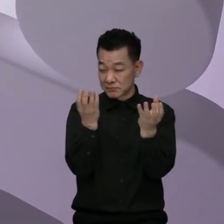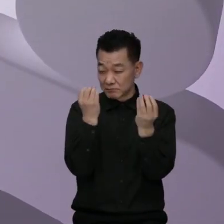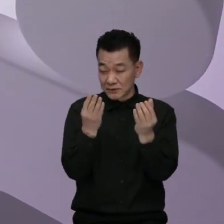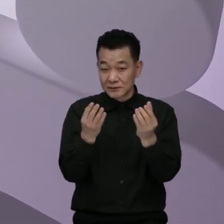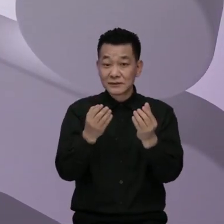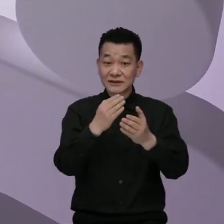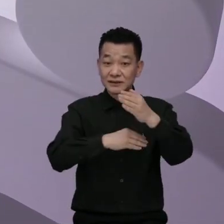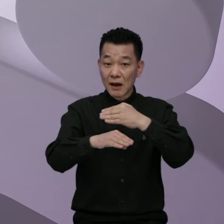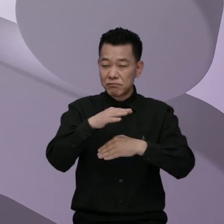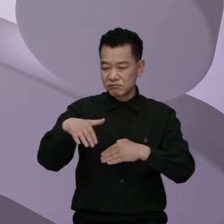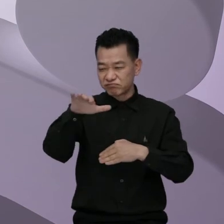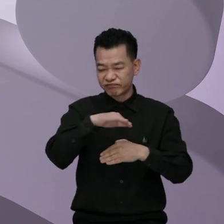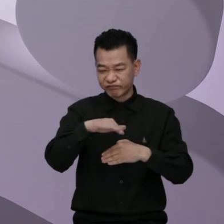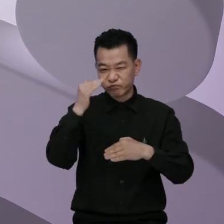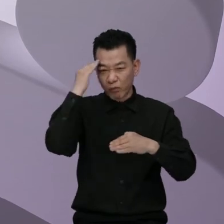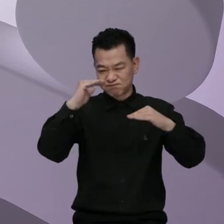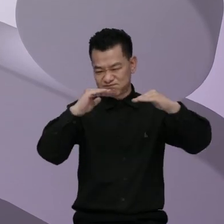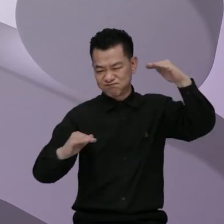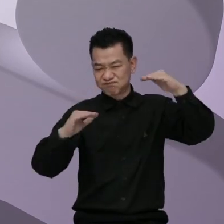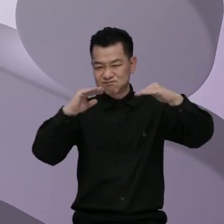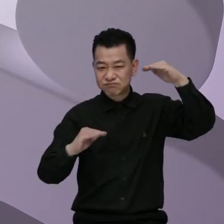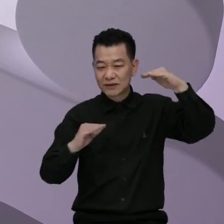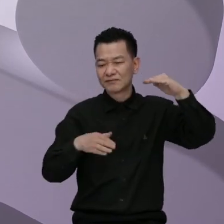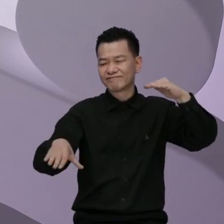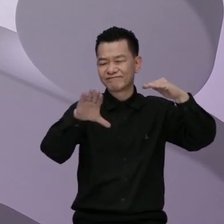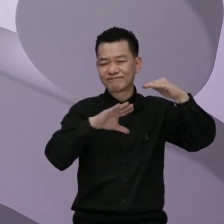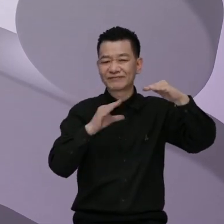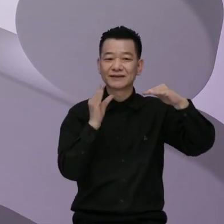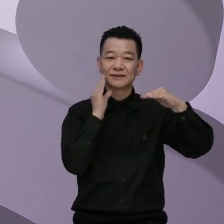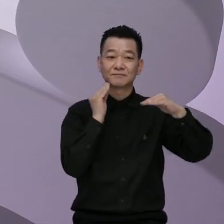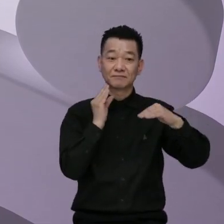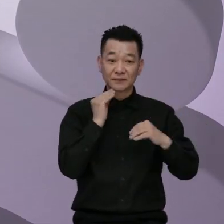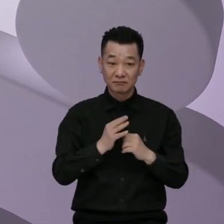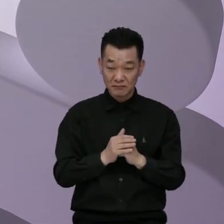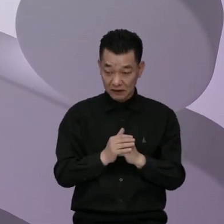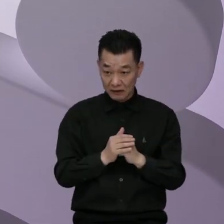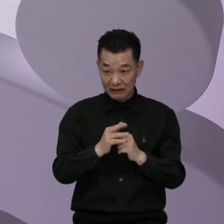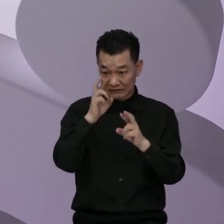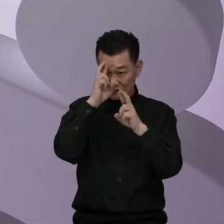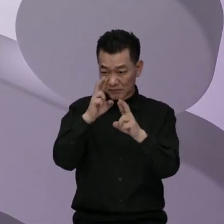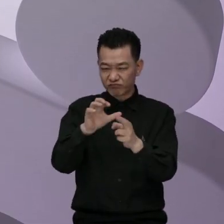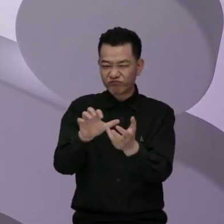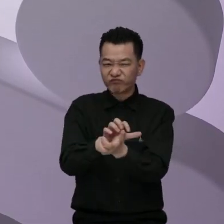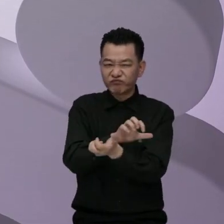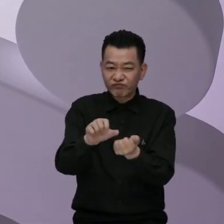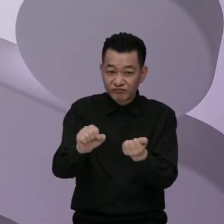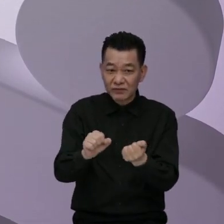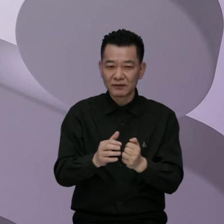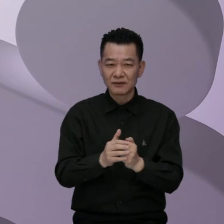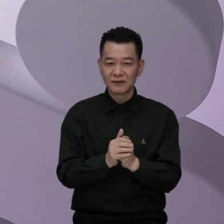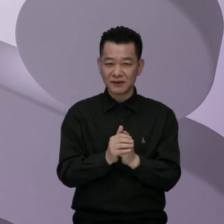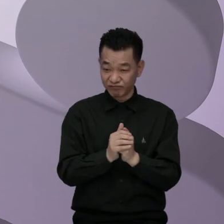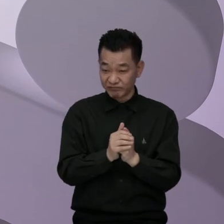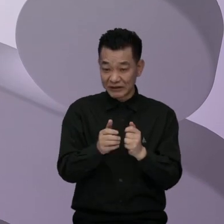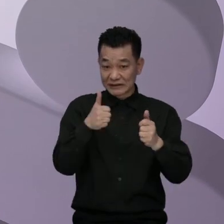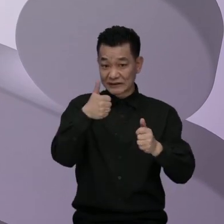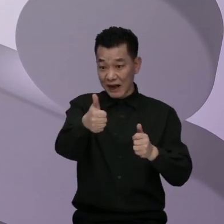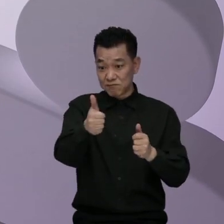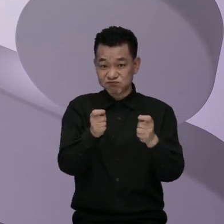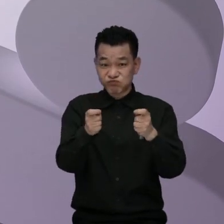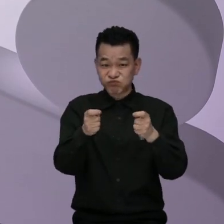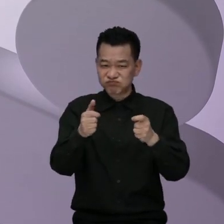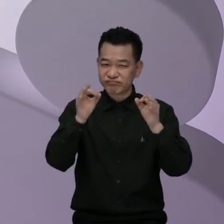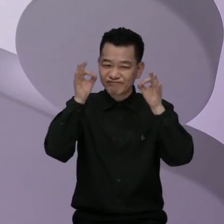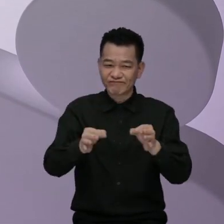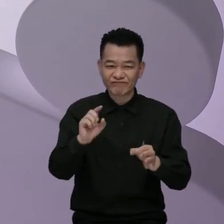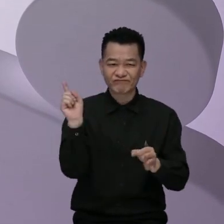However, many persons with disabilities experience inequality, violation of their dignity, and difficulties for their